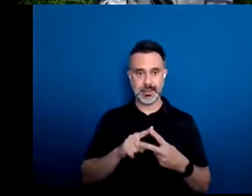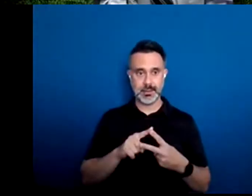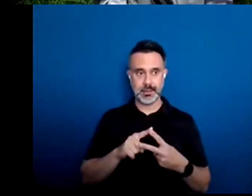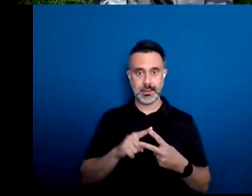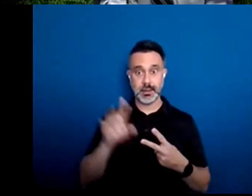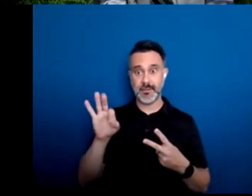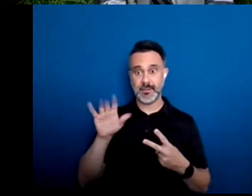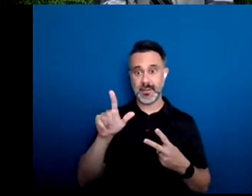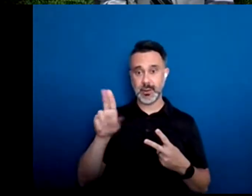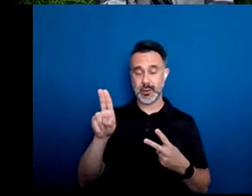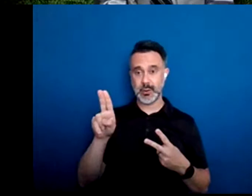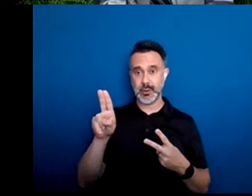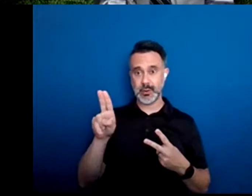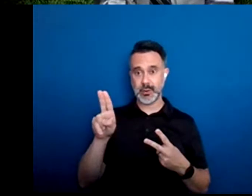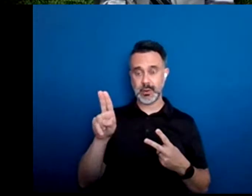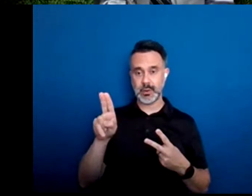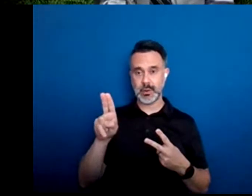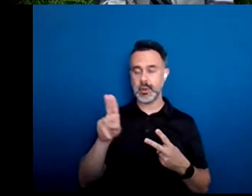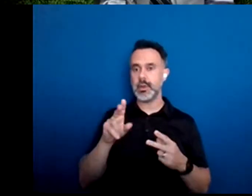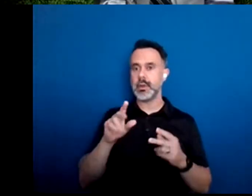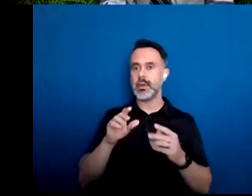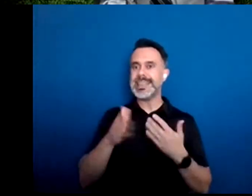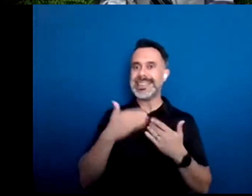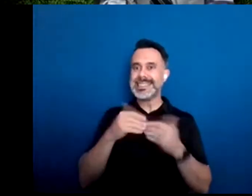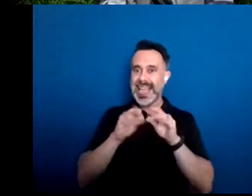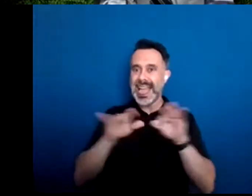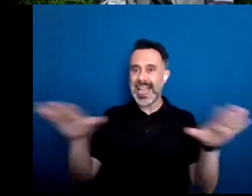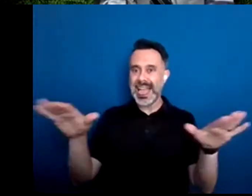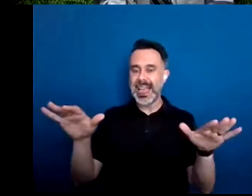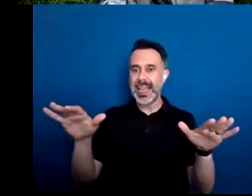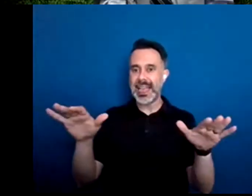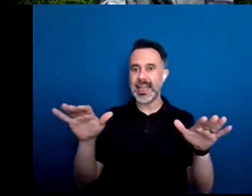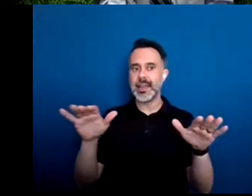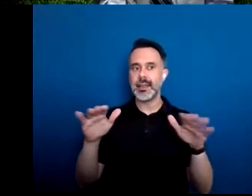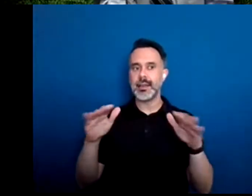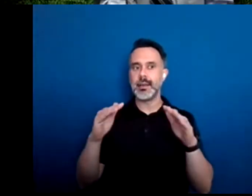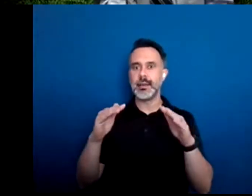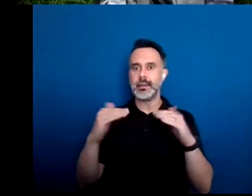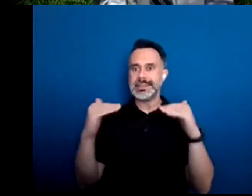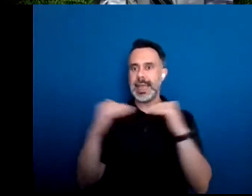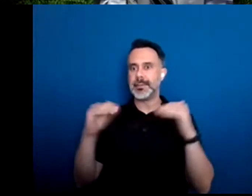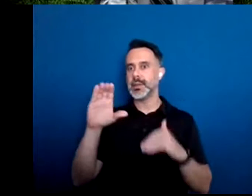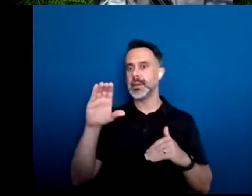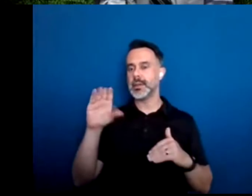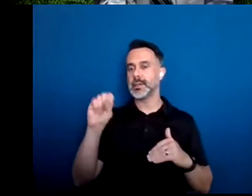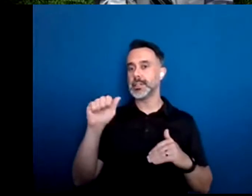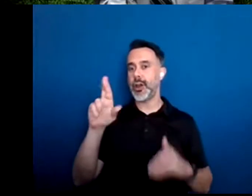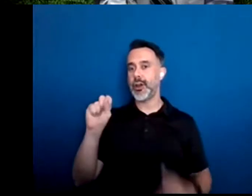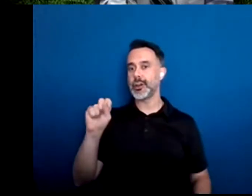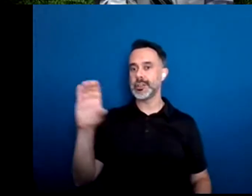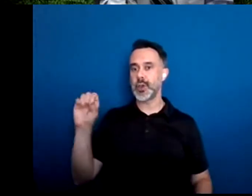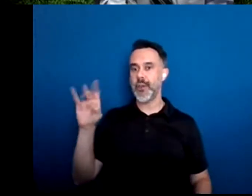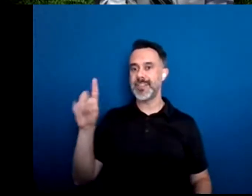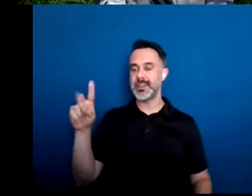as SARS-CoV-2 is, because when we were wearing masks, we were not seeing any cases of